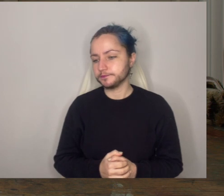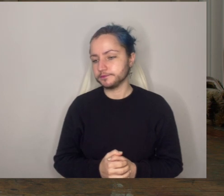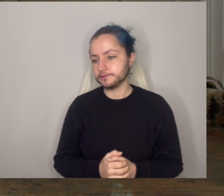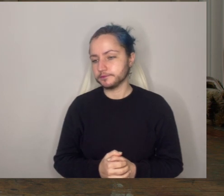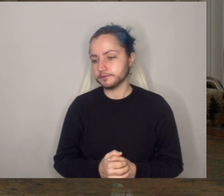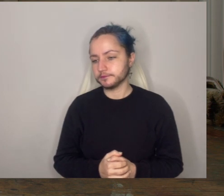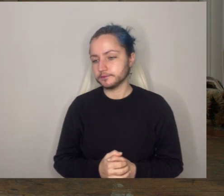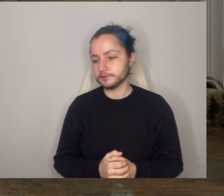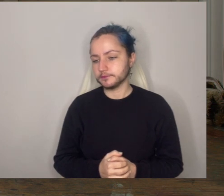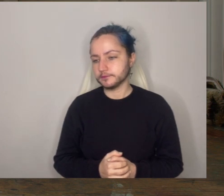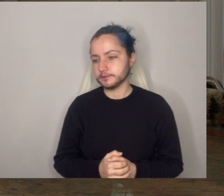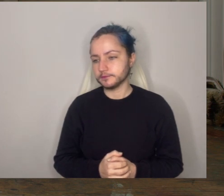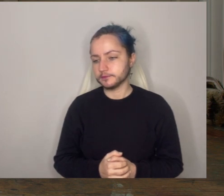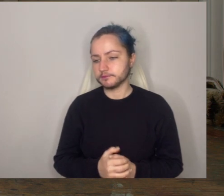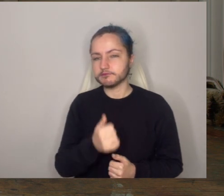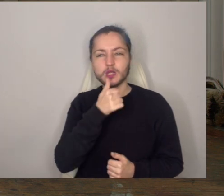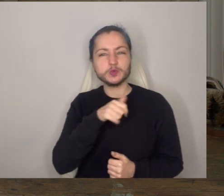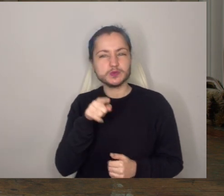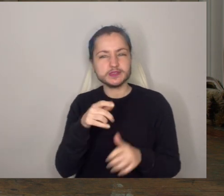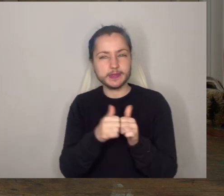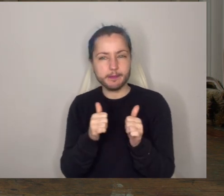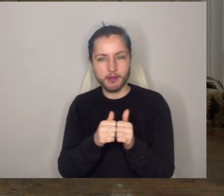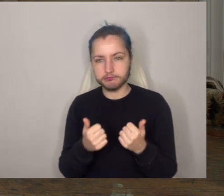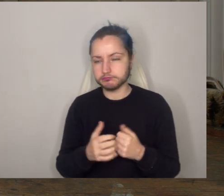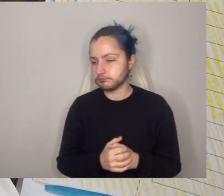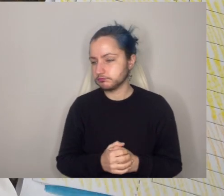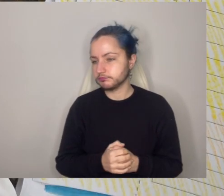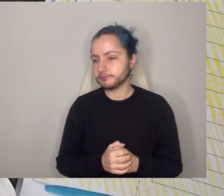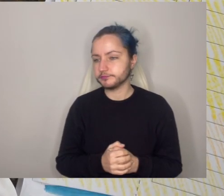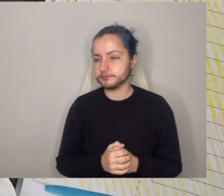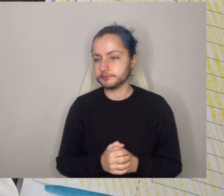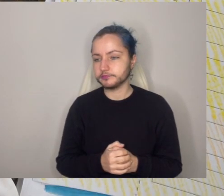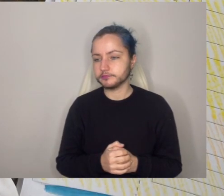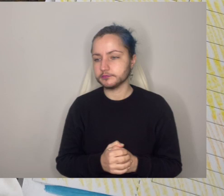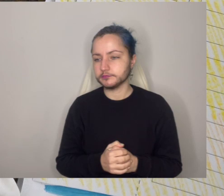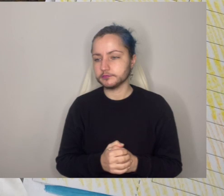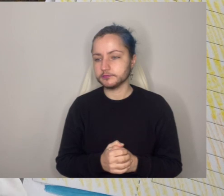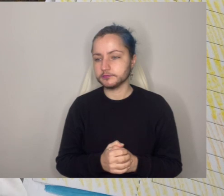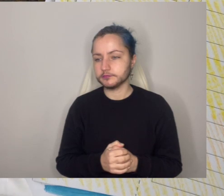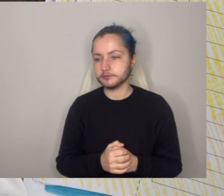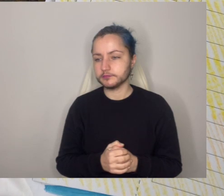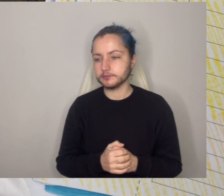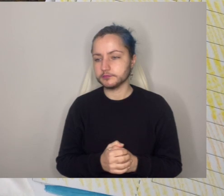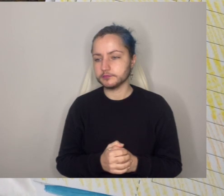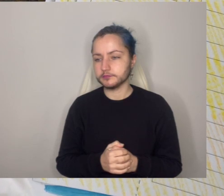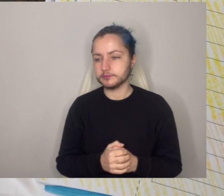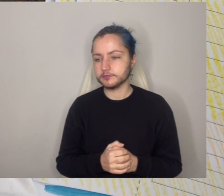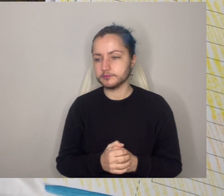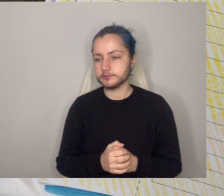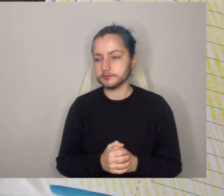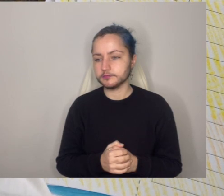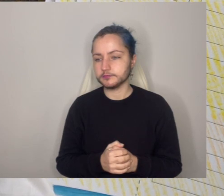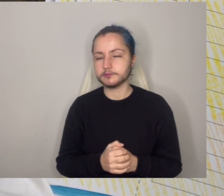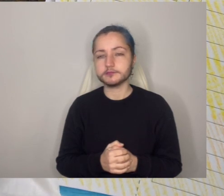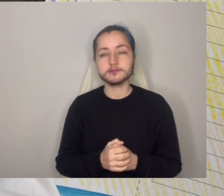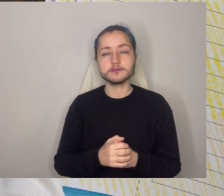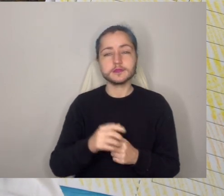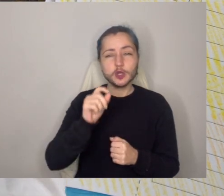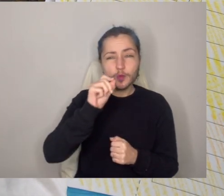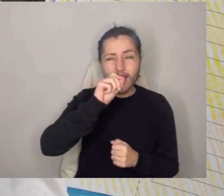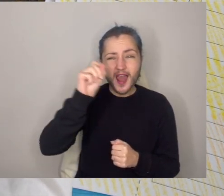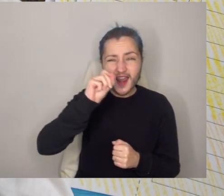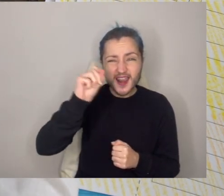So with this, because obviously the ends of the crayon and the felt tips are much finer, what